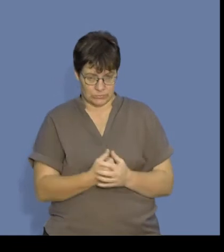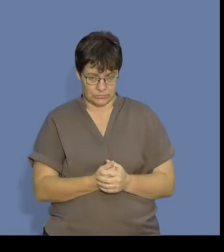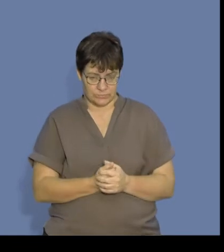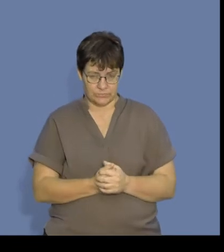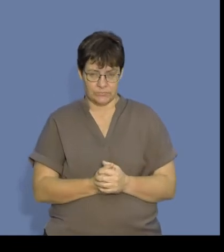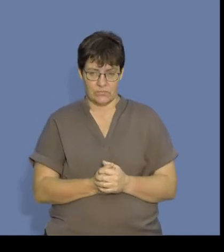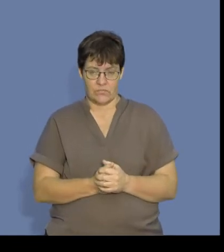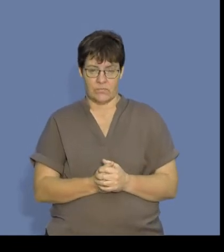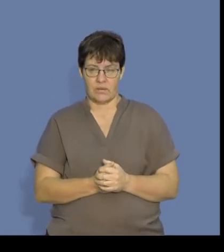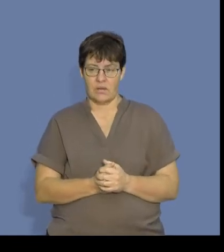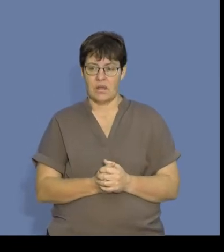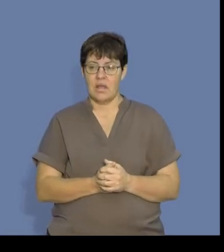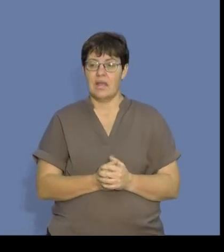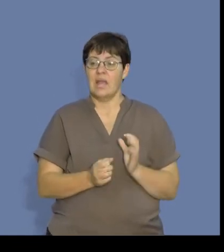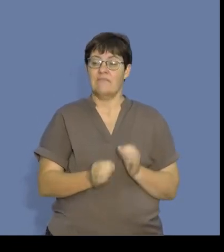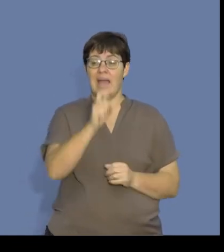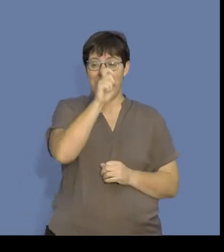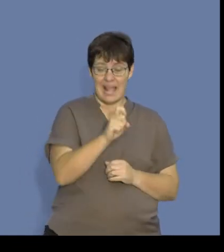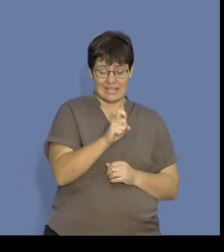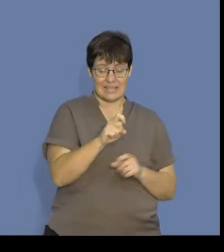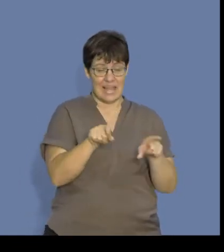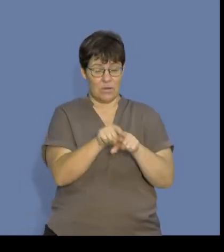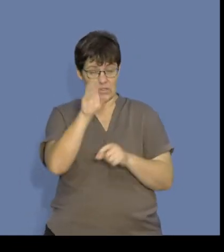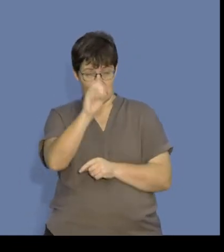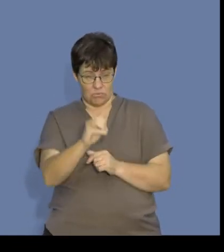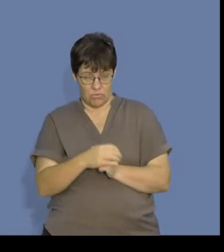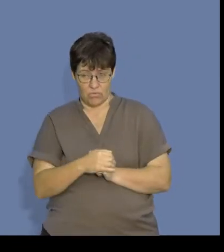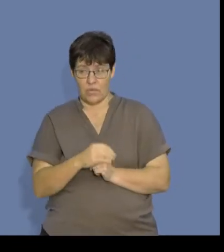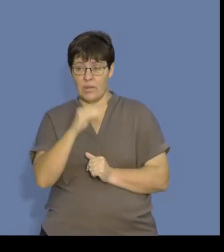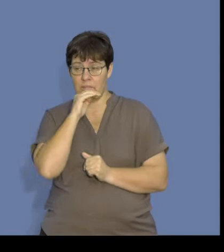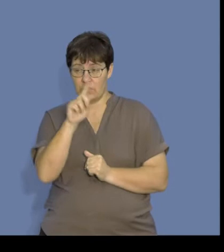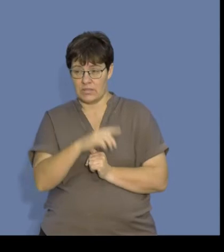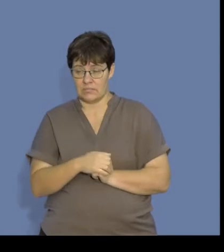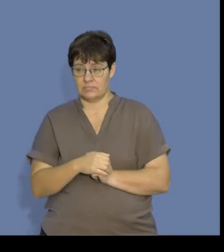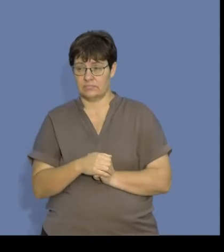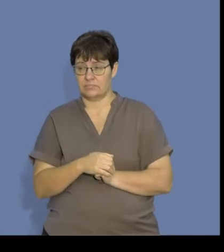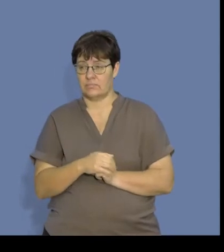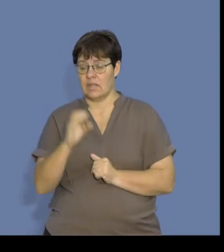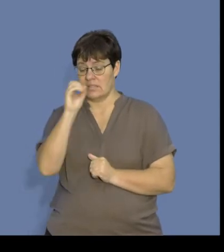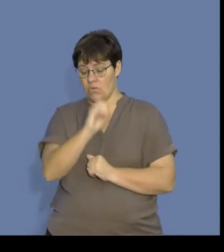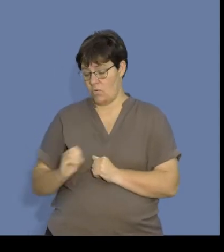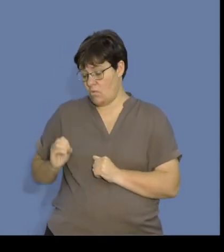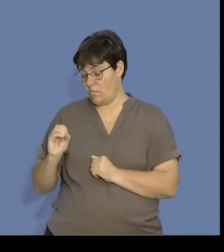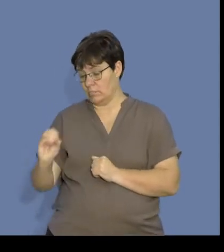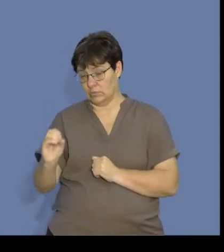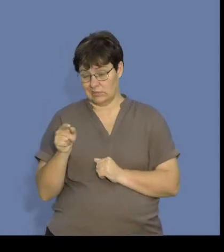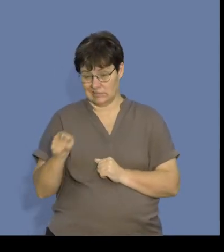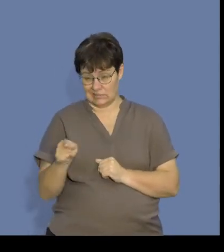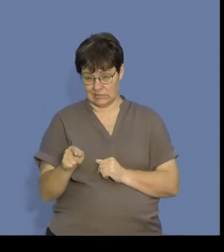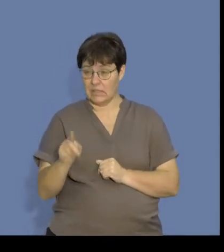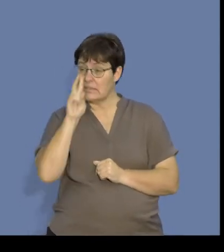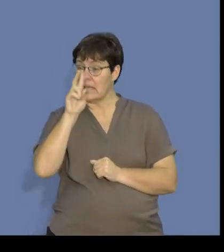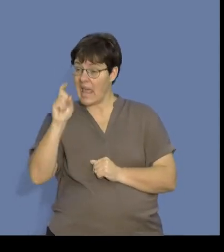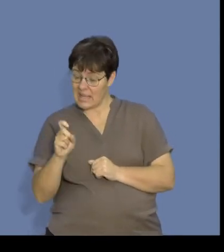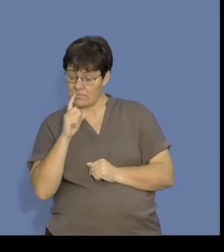have to do with this, if x is equal to 0, it means that I will need to plug in 0